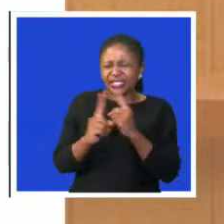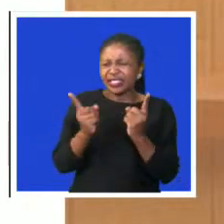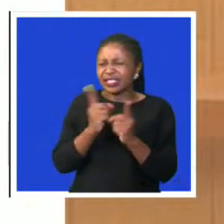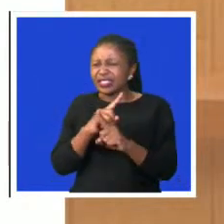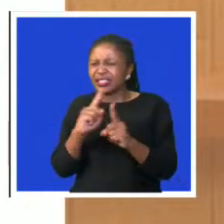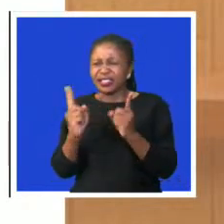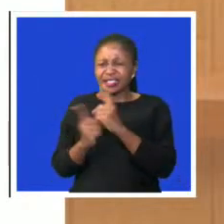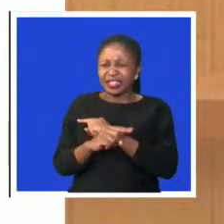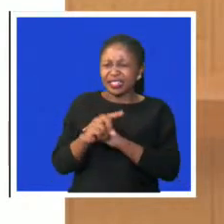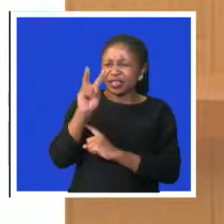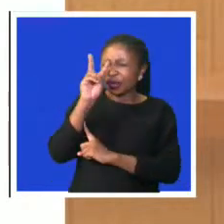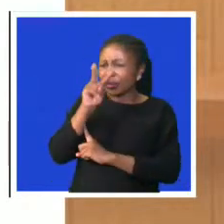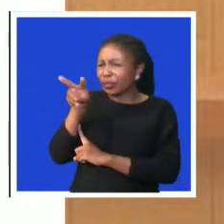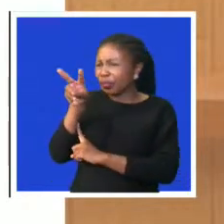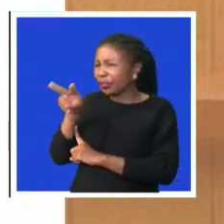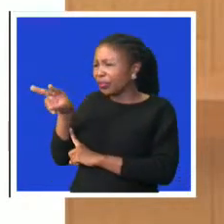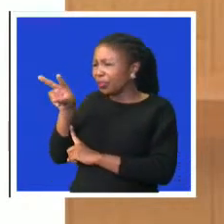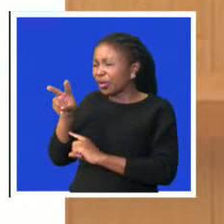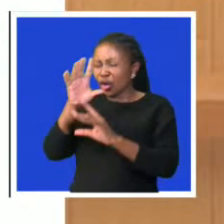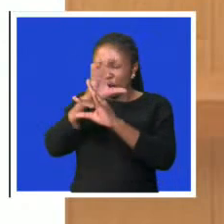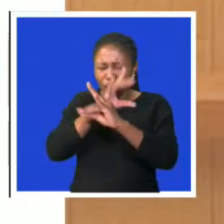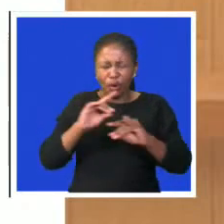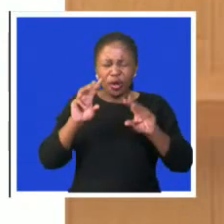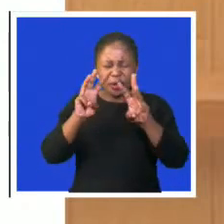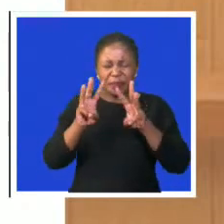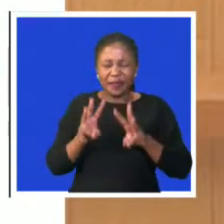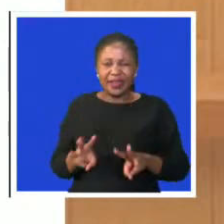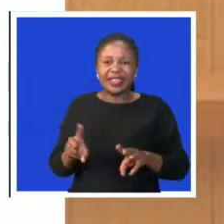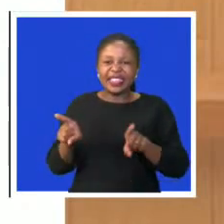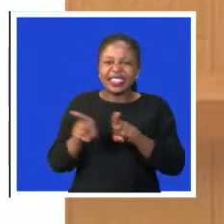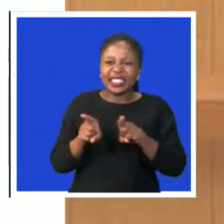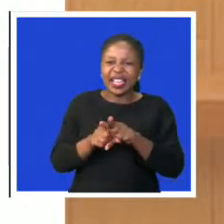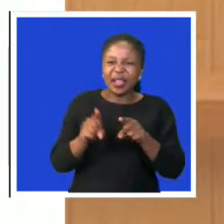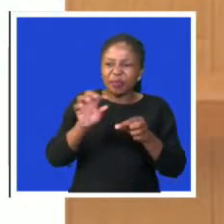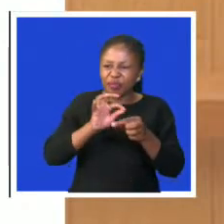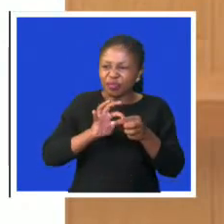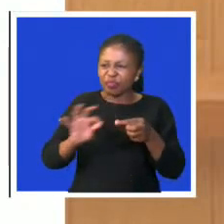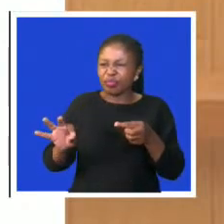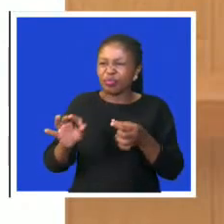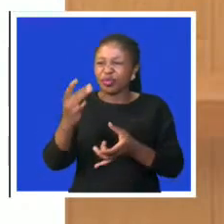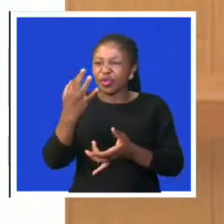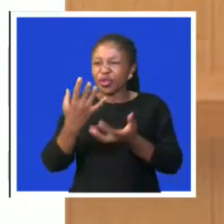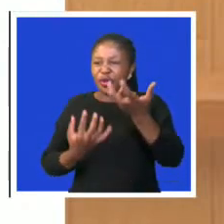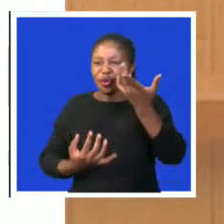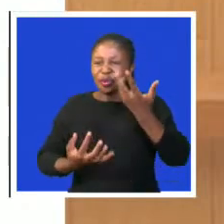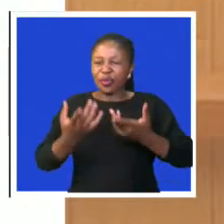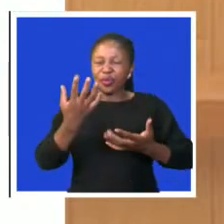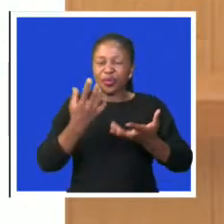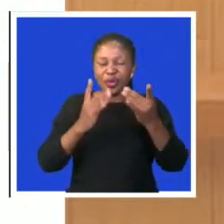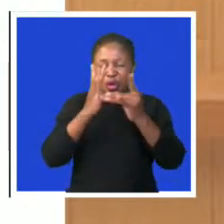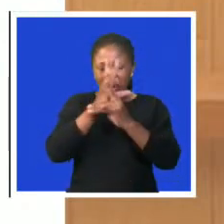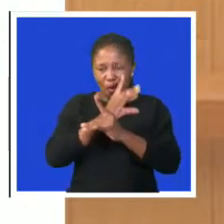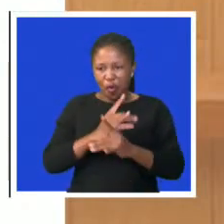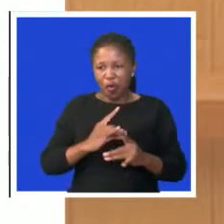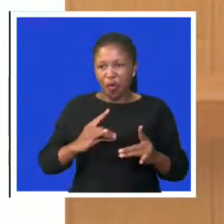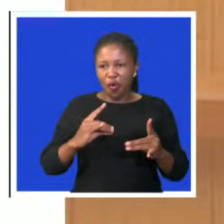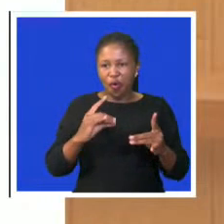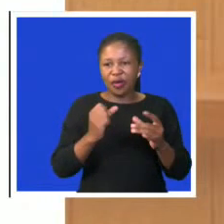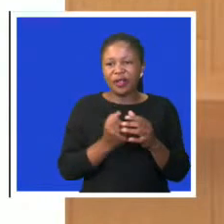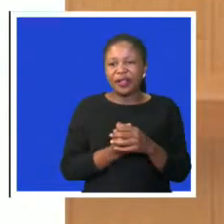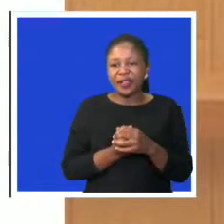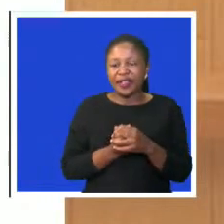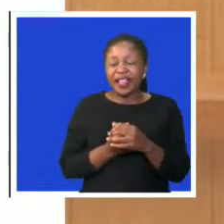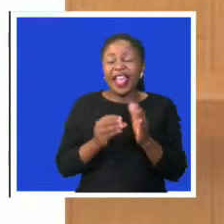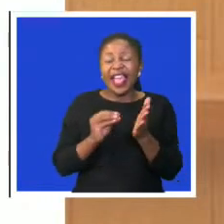and burn incense on behalf of the people. Another good example, dear Lena, it is Zacharias in Luke